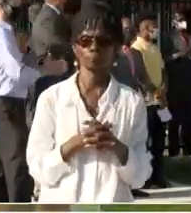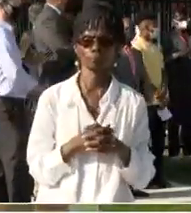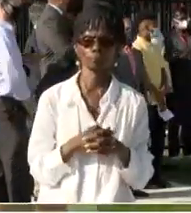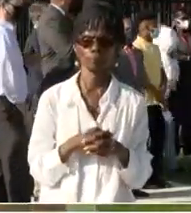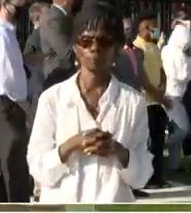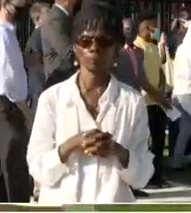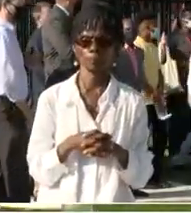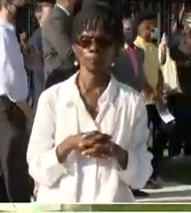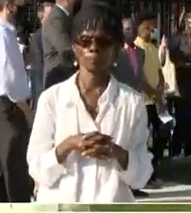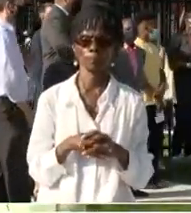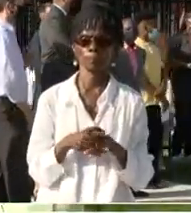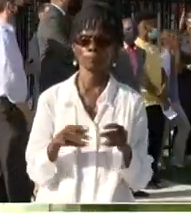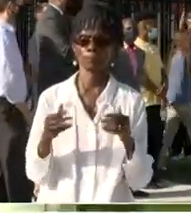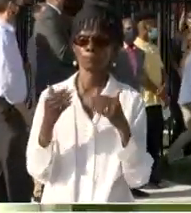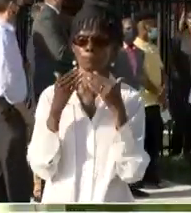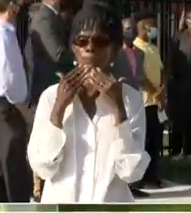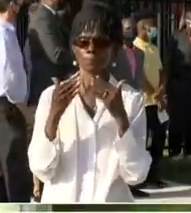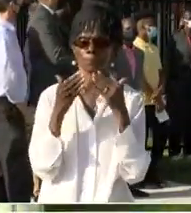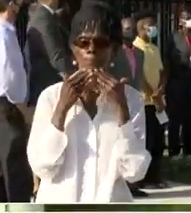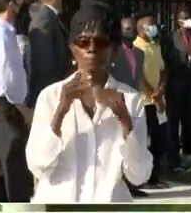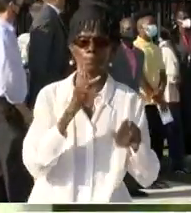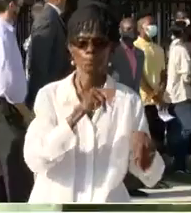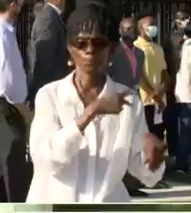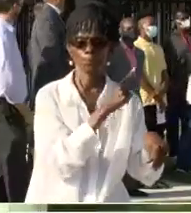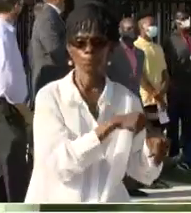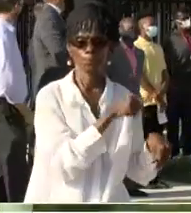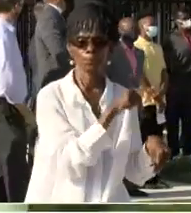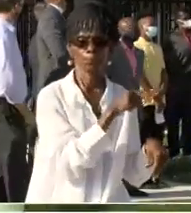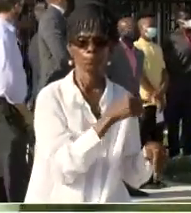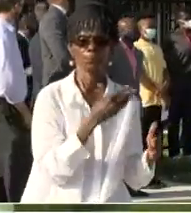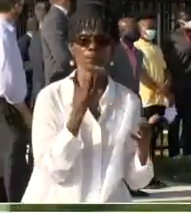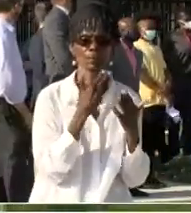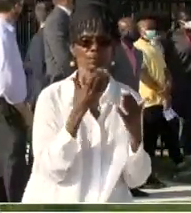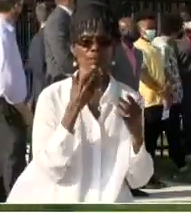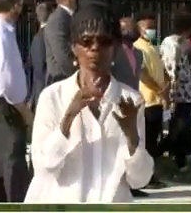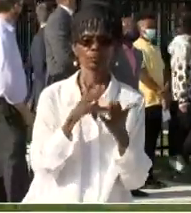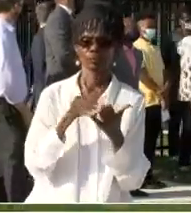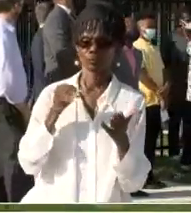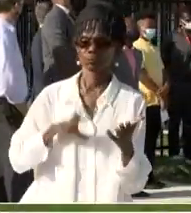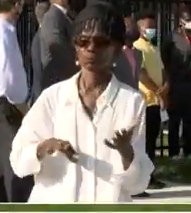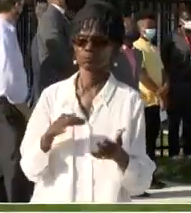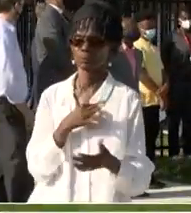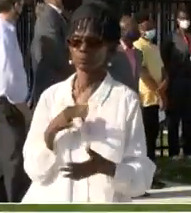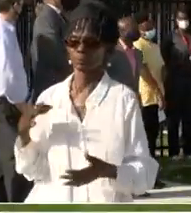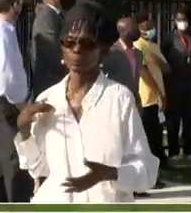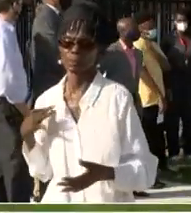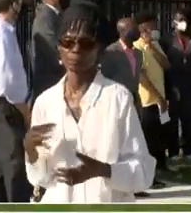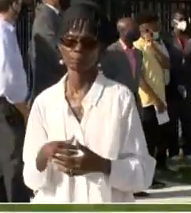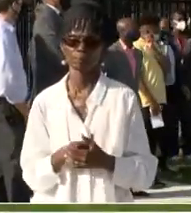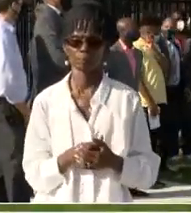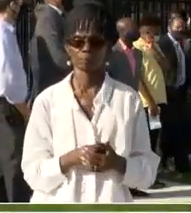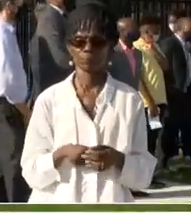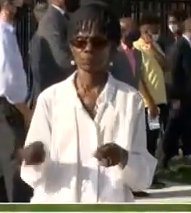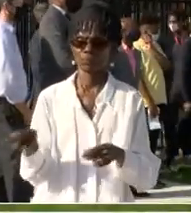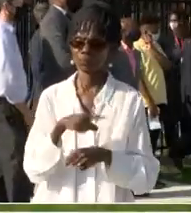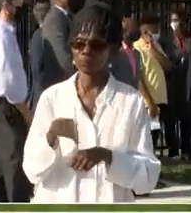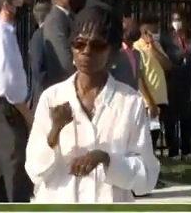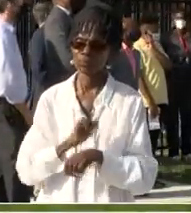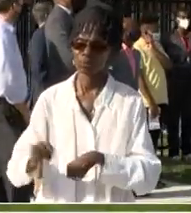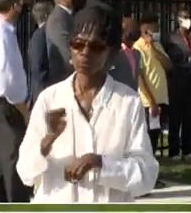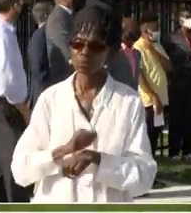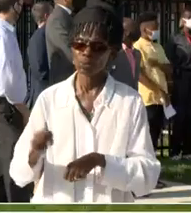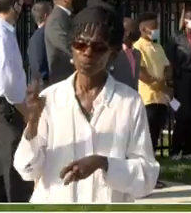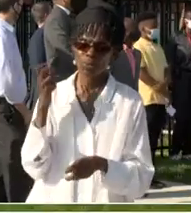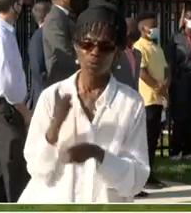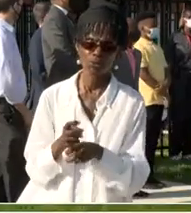Let's thank Principal Magrino, all the teachers and staff who've done everything we've asked them to do